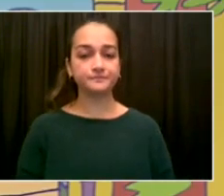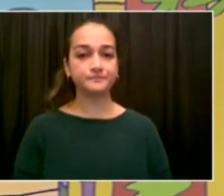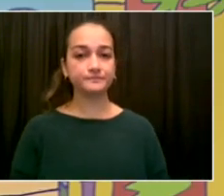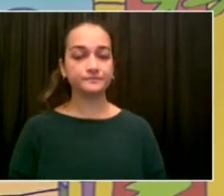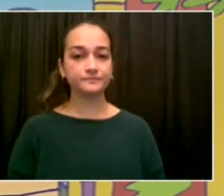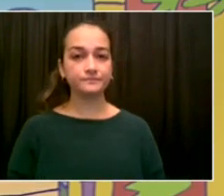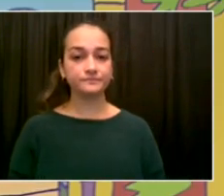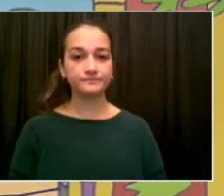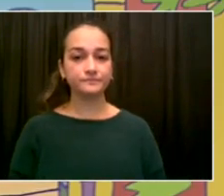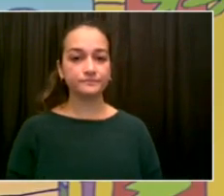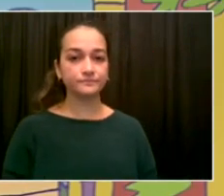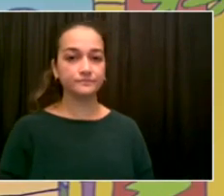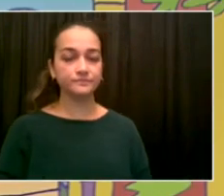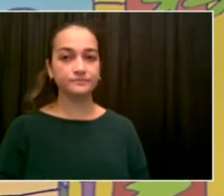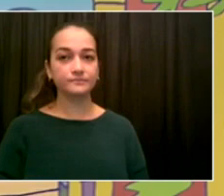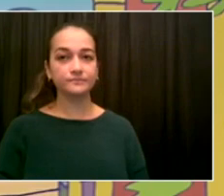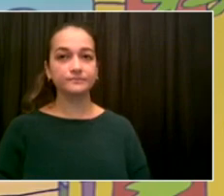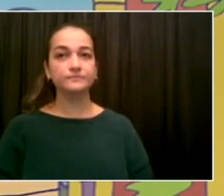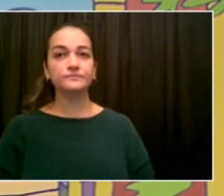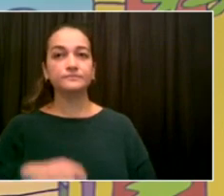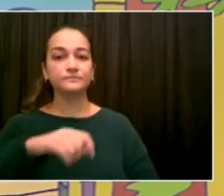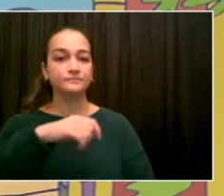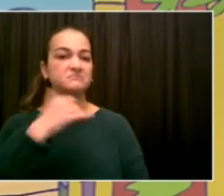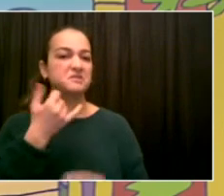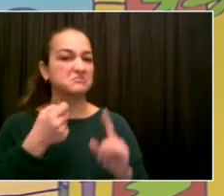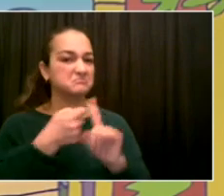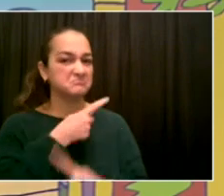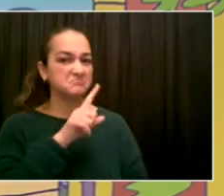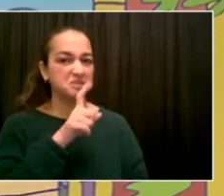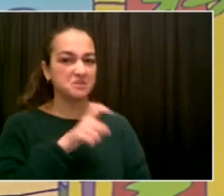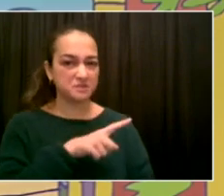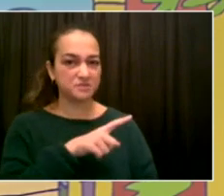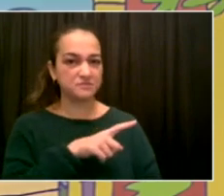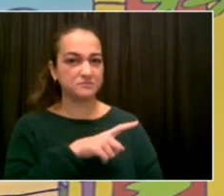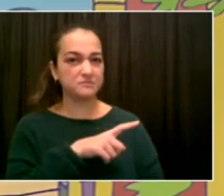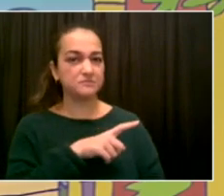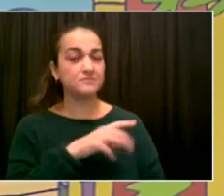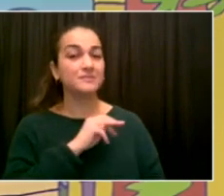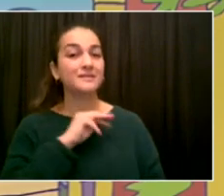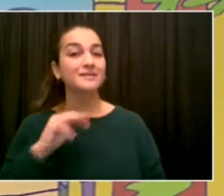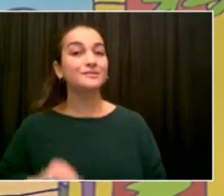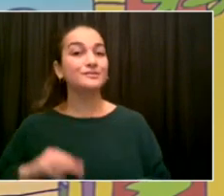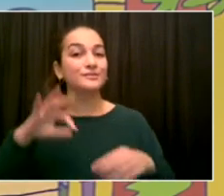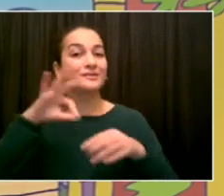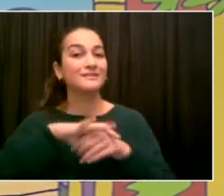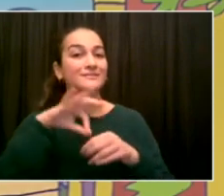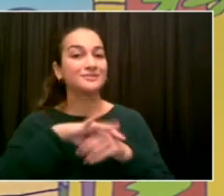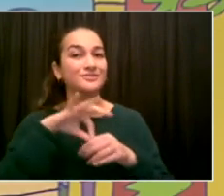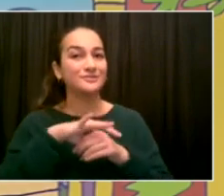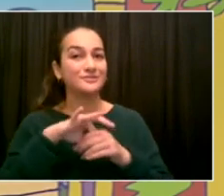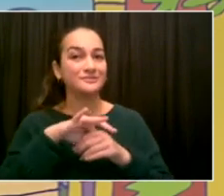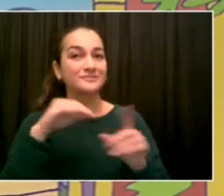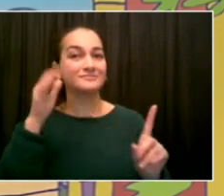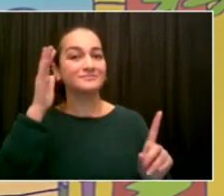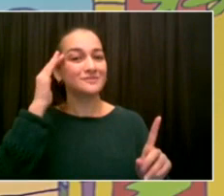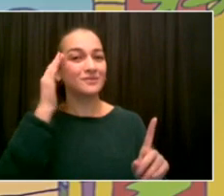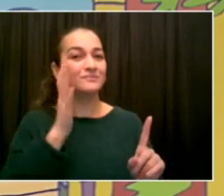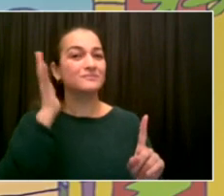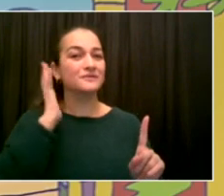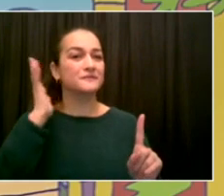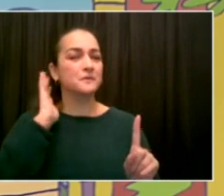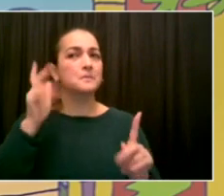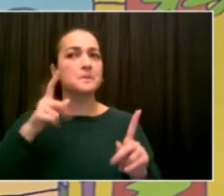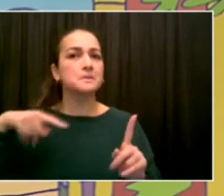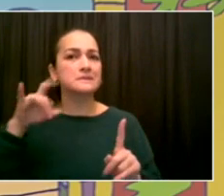talk a little bit about the mayoral election. I know you've been asked in the past your thoughts on moving New York City off of